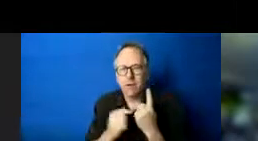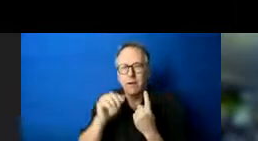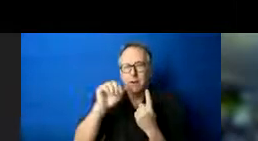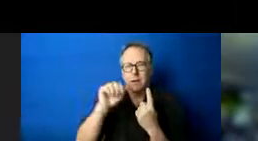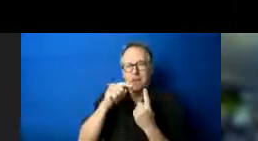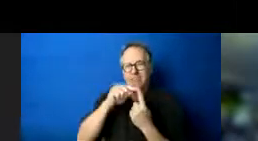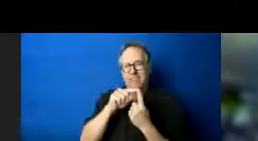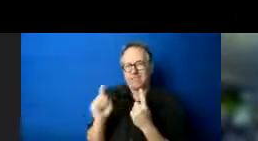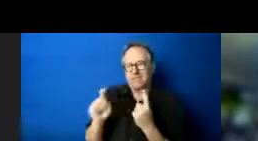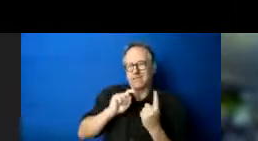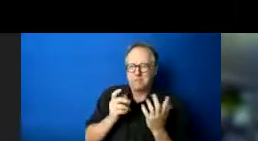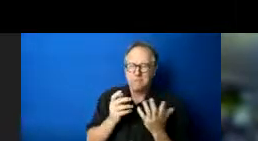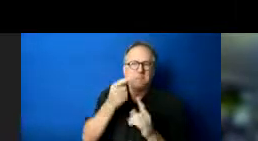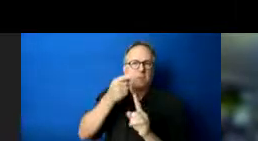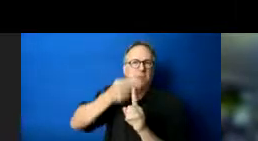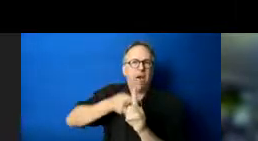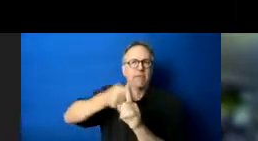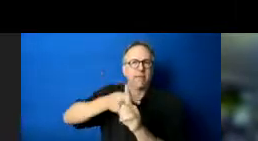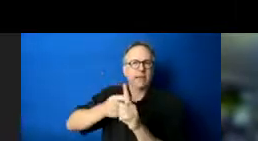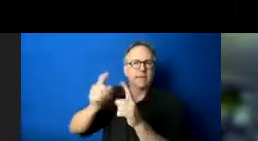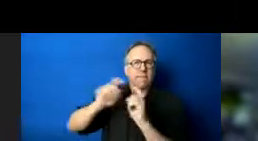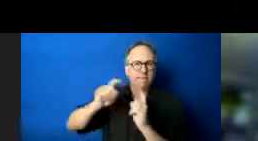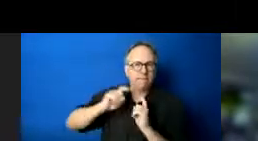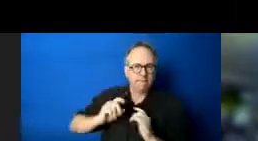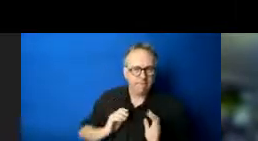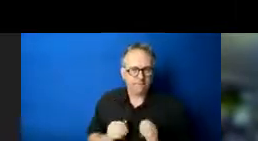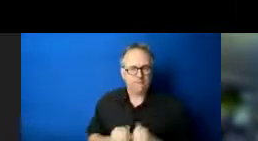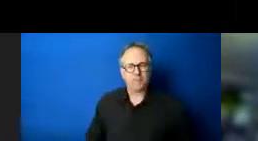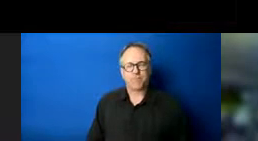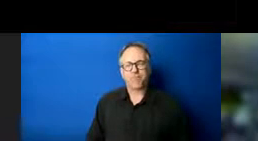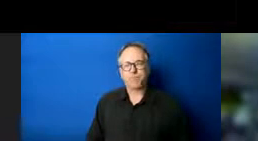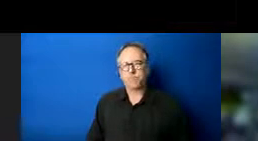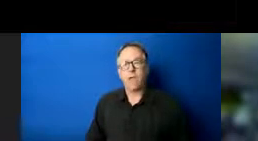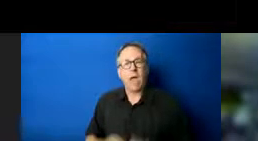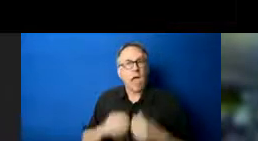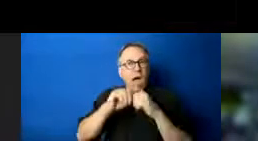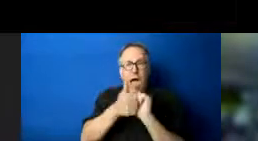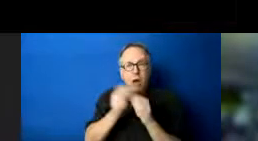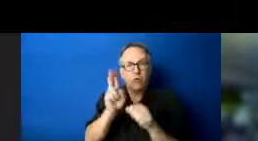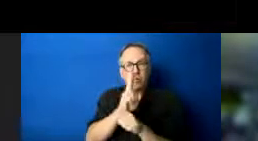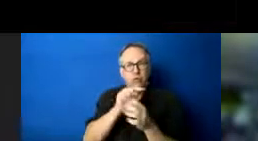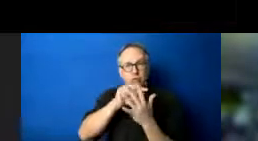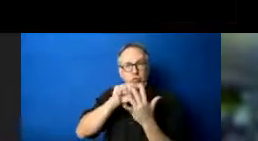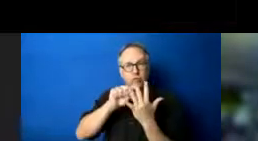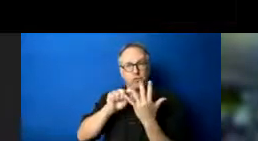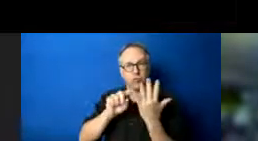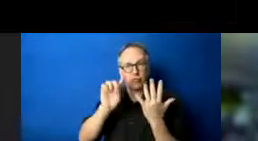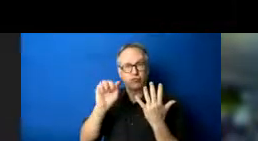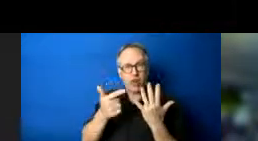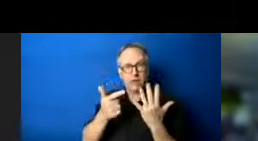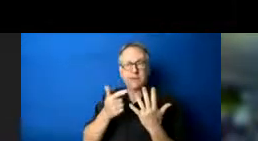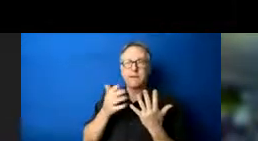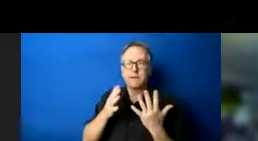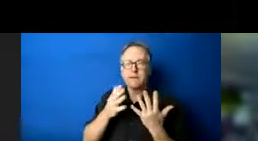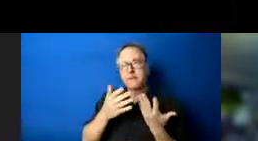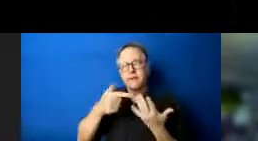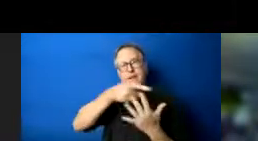allocated to us on a monthly basis. And how are they used? These are all